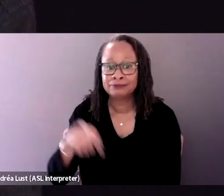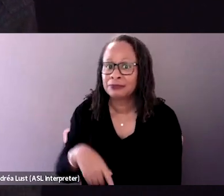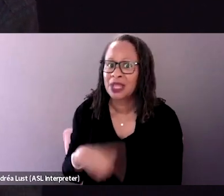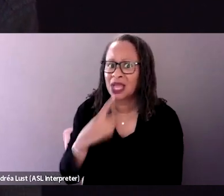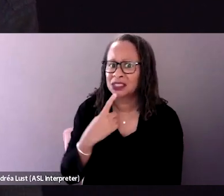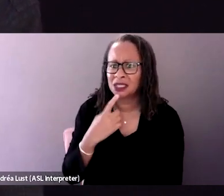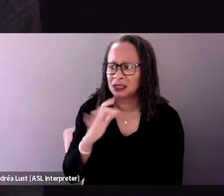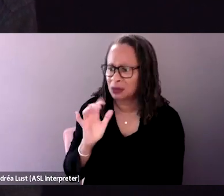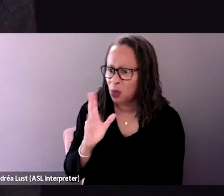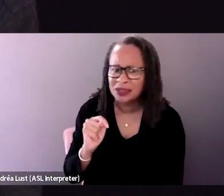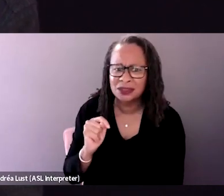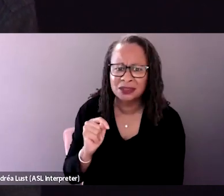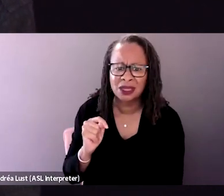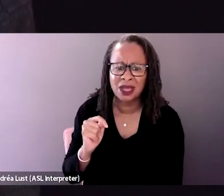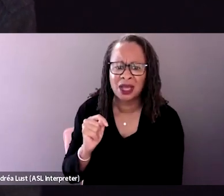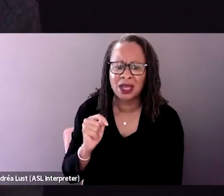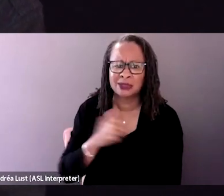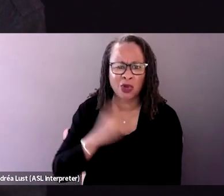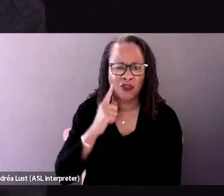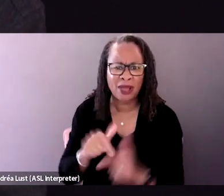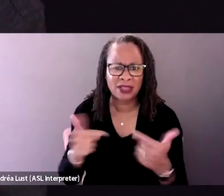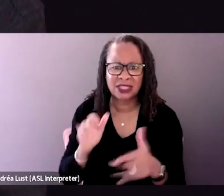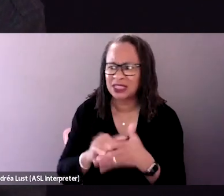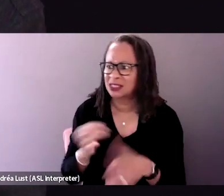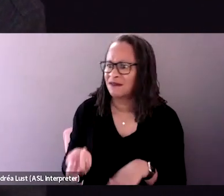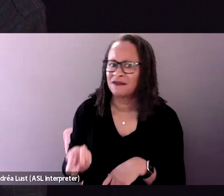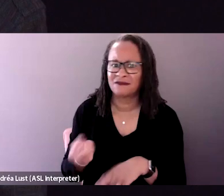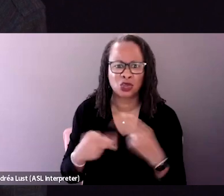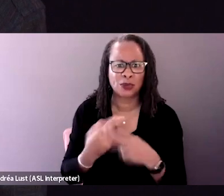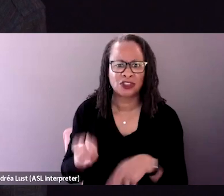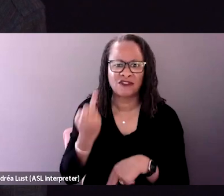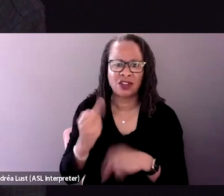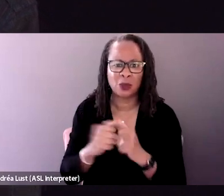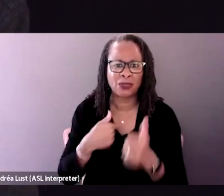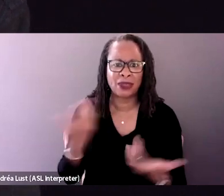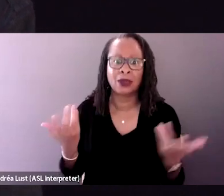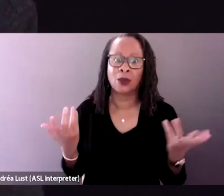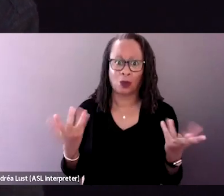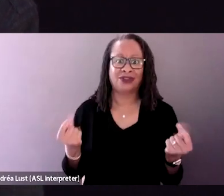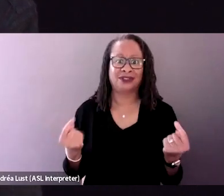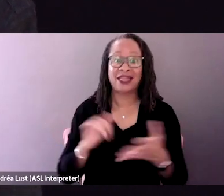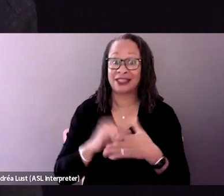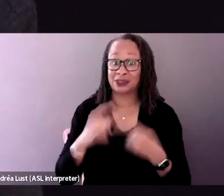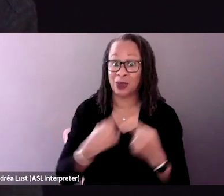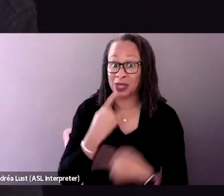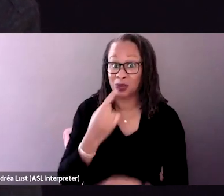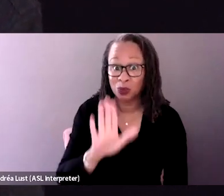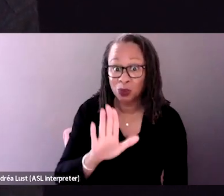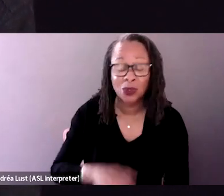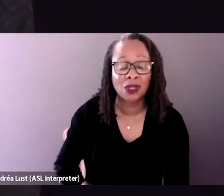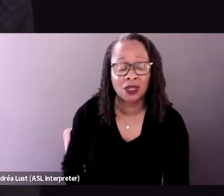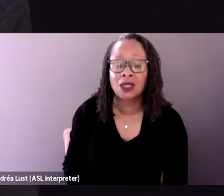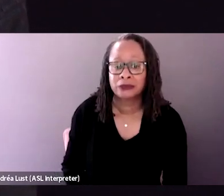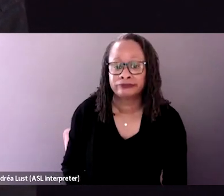like, sorry for my language, was like fucking with me. And that's when I told her that that's